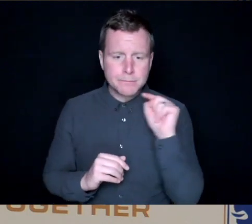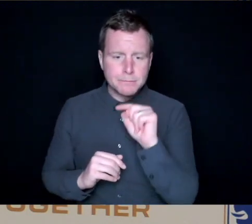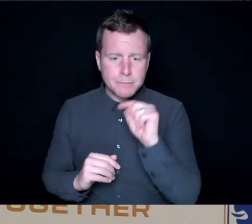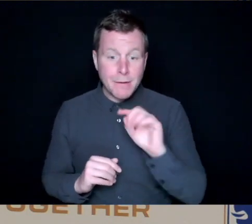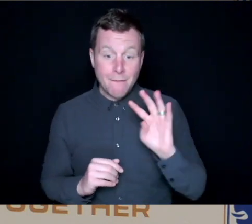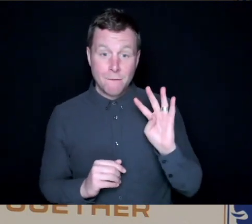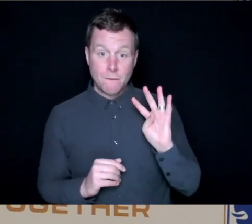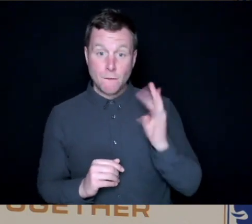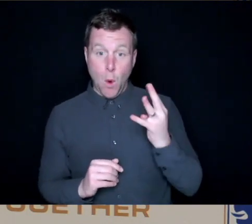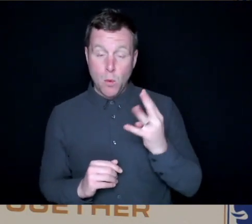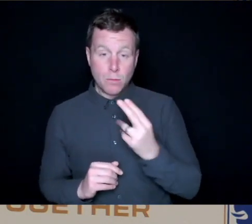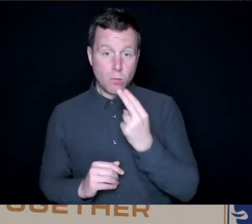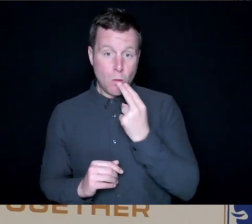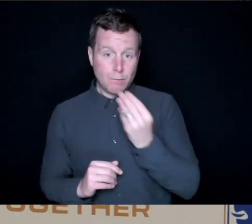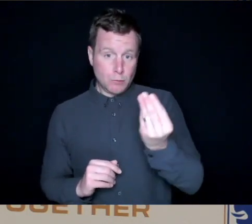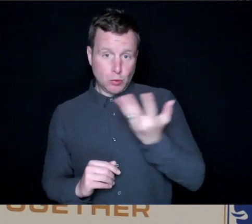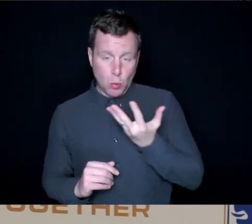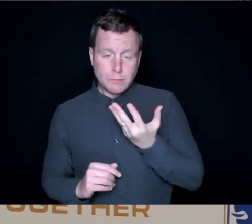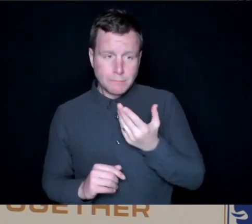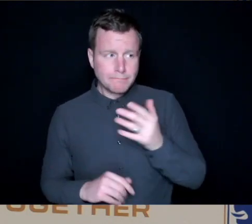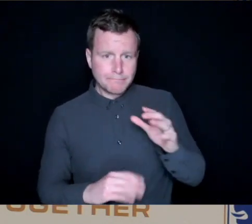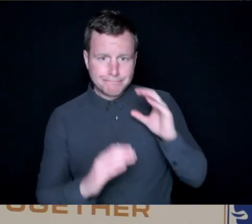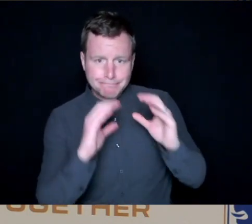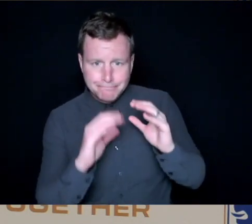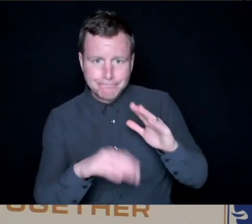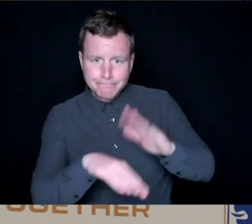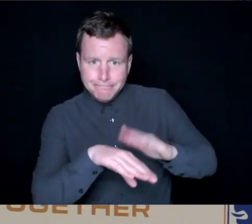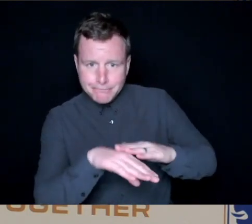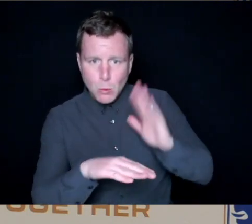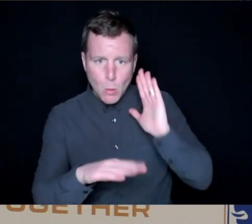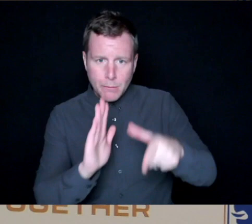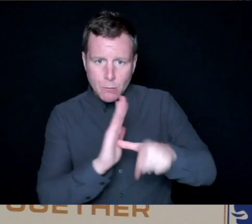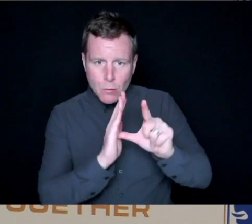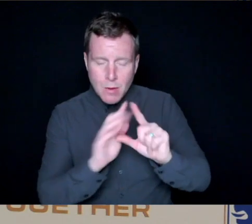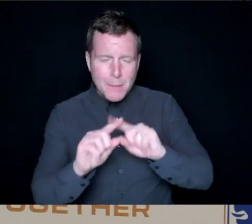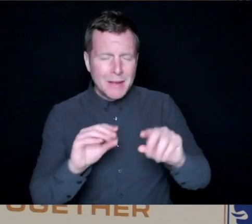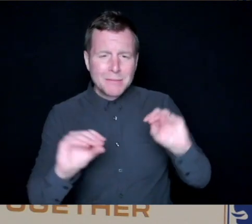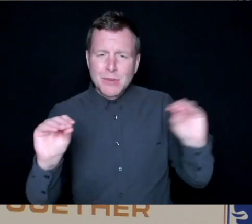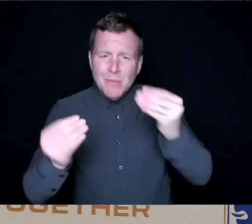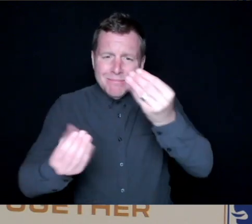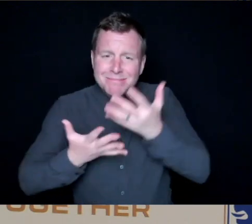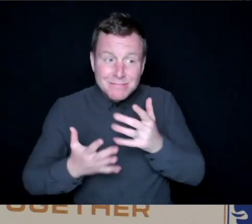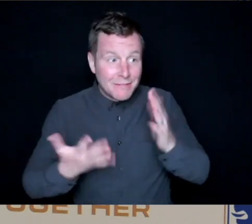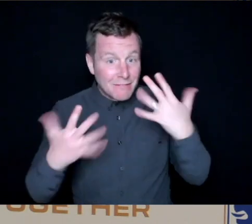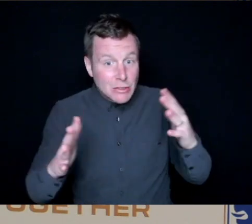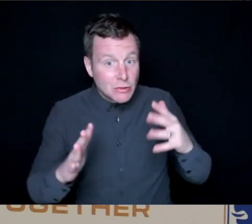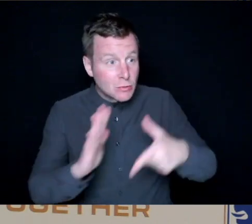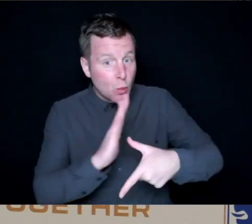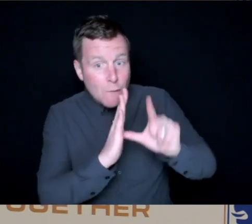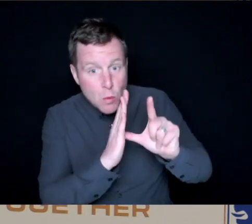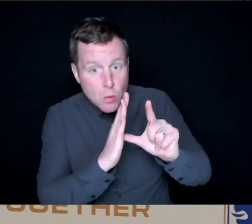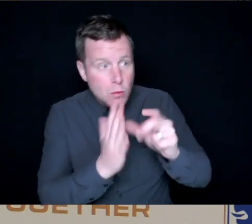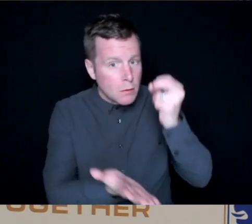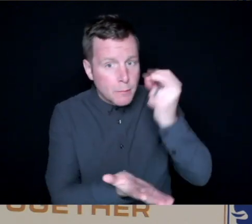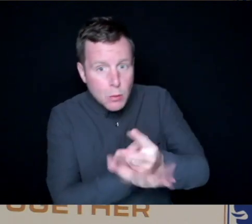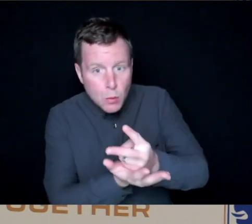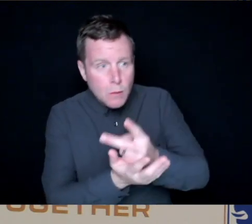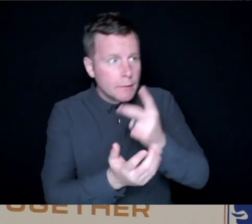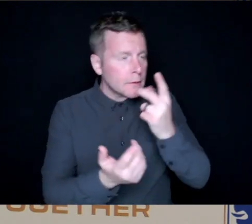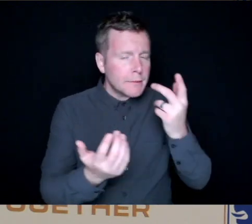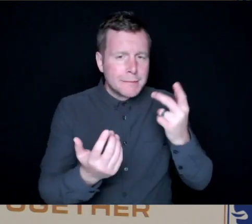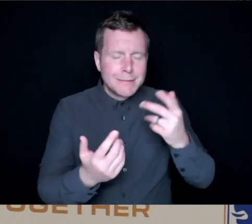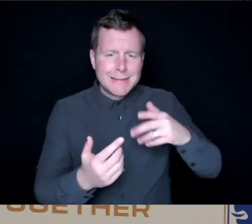job of telling us if it was being checked, to be fair, but I don't think there was a clear, it's been checked and this is the decision and this is